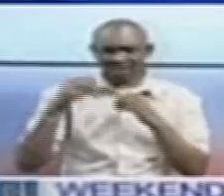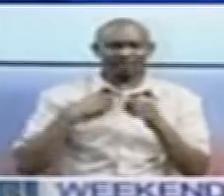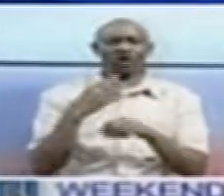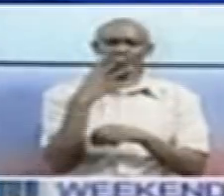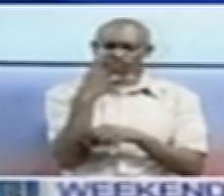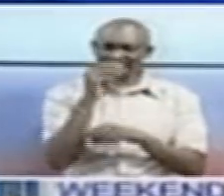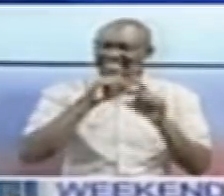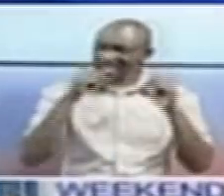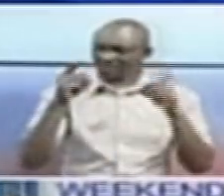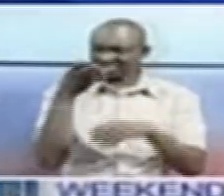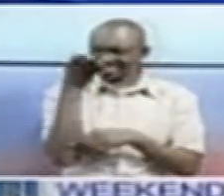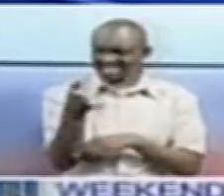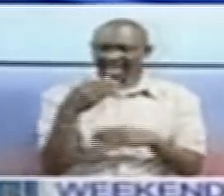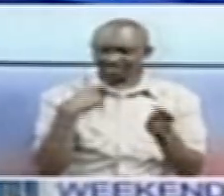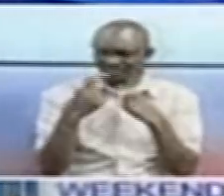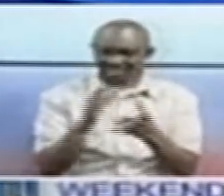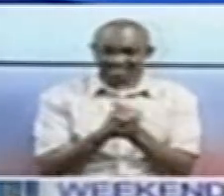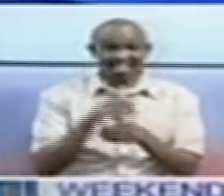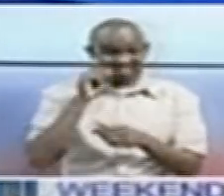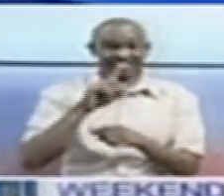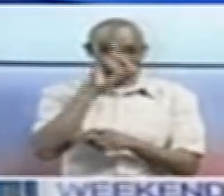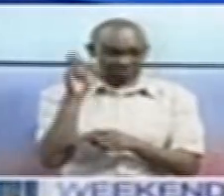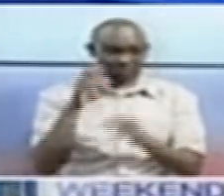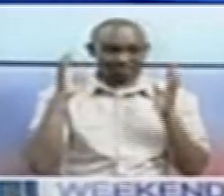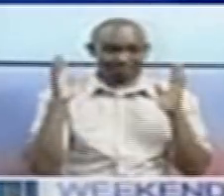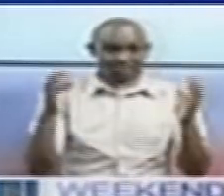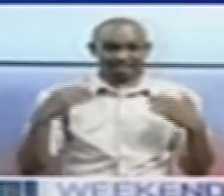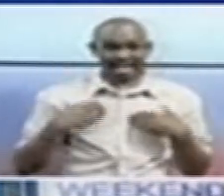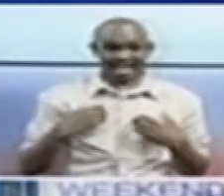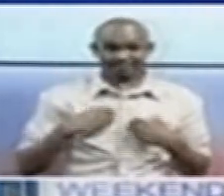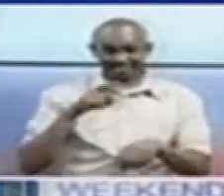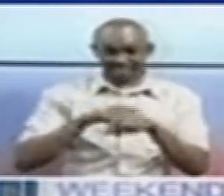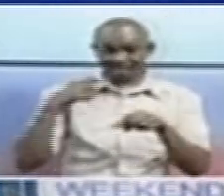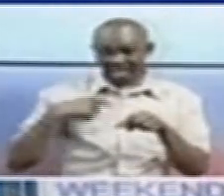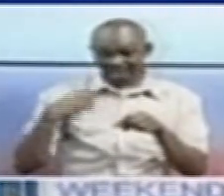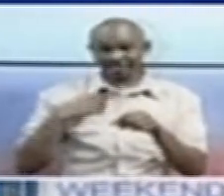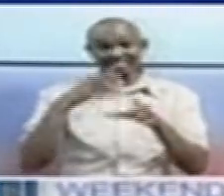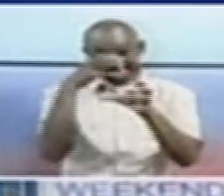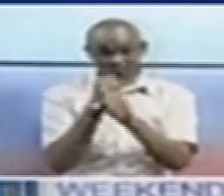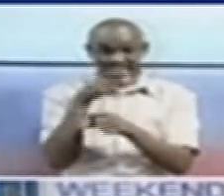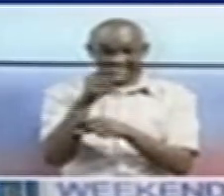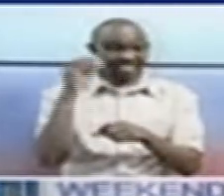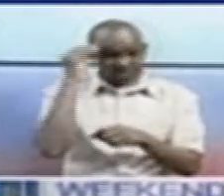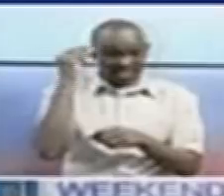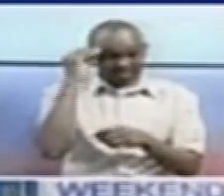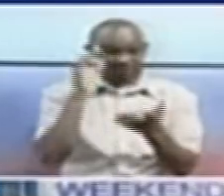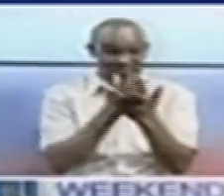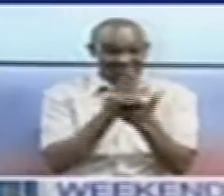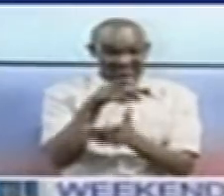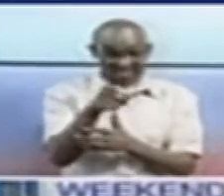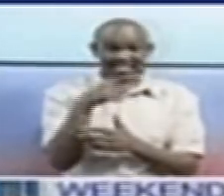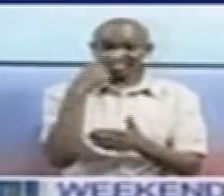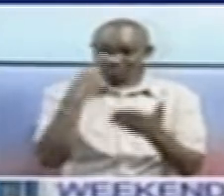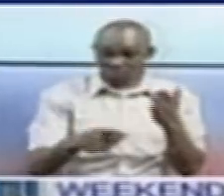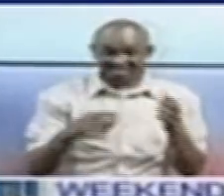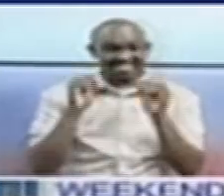40 languages are spoken? This is the question that begs, even as a section of stakeholders in the education sector insist